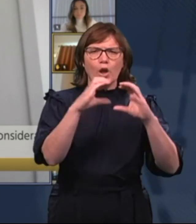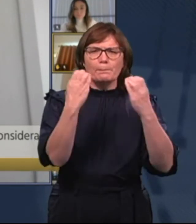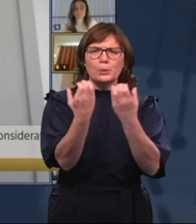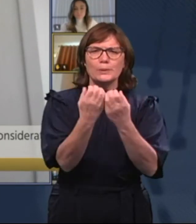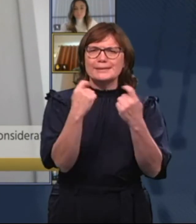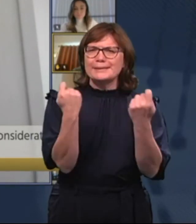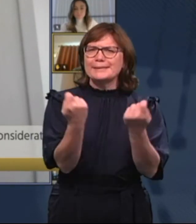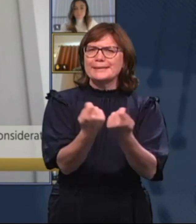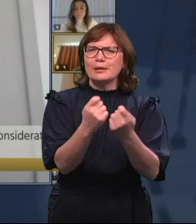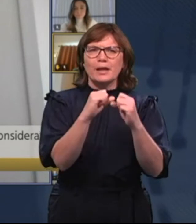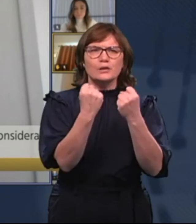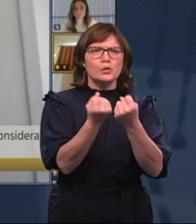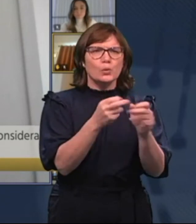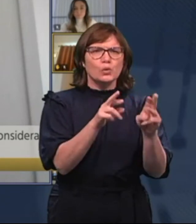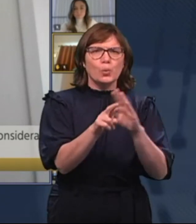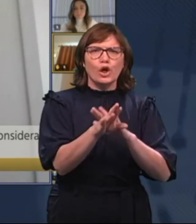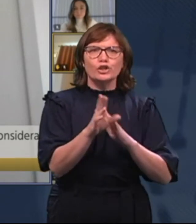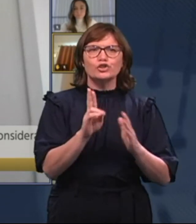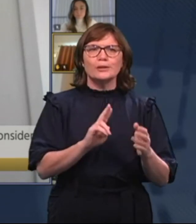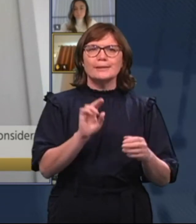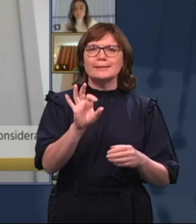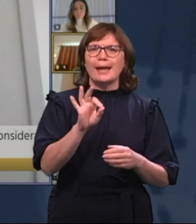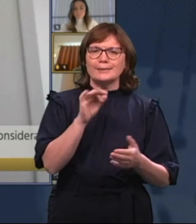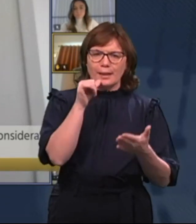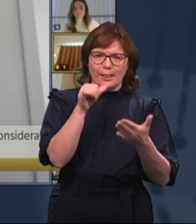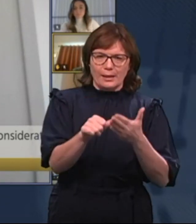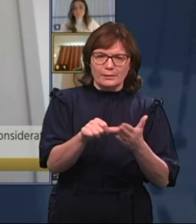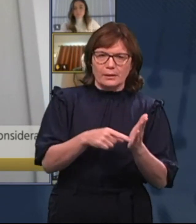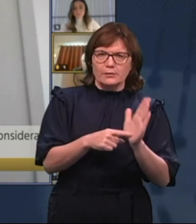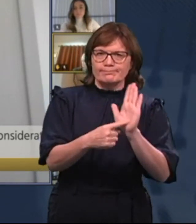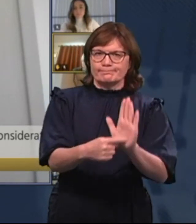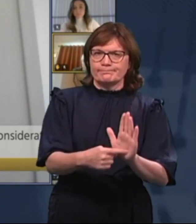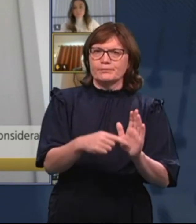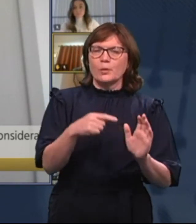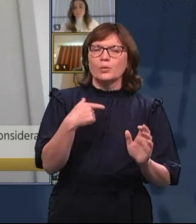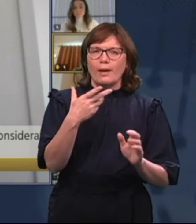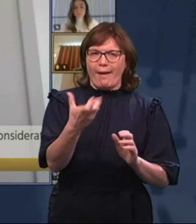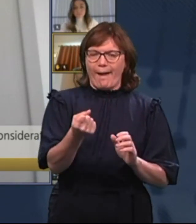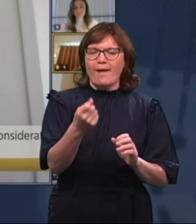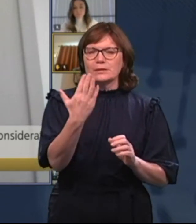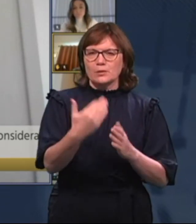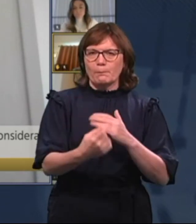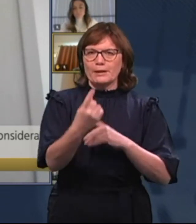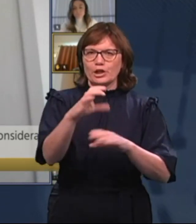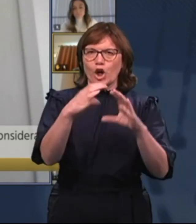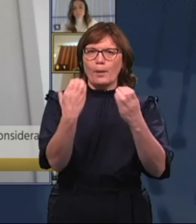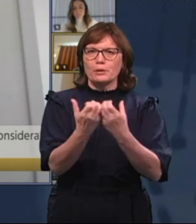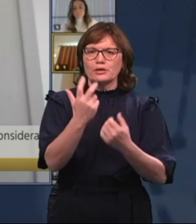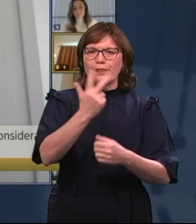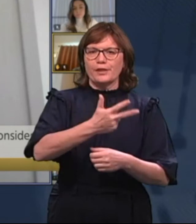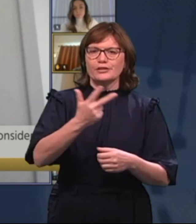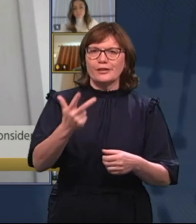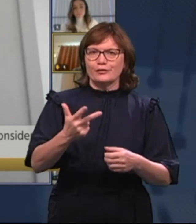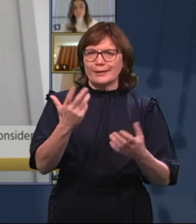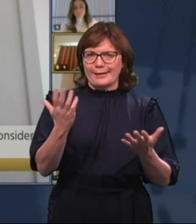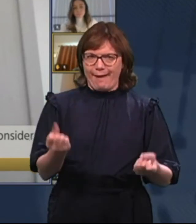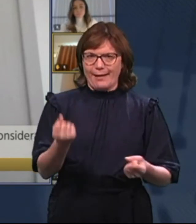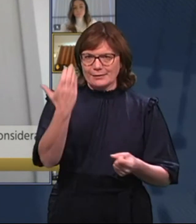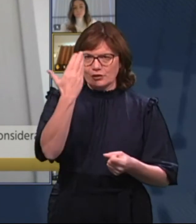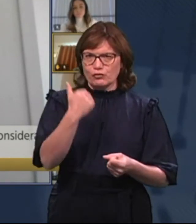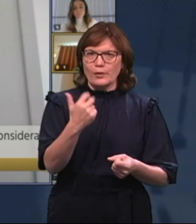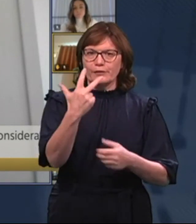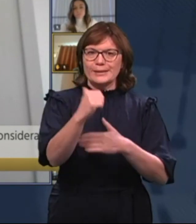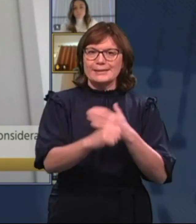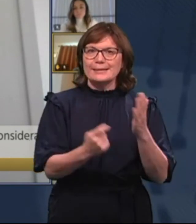where they would get a notification from the hospital saying, Fiona's 33, she's been discharged with a stroke. In 3 days' time, can you call into the house